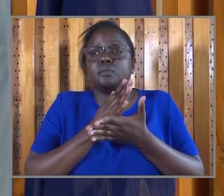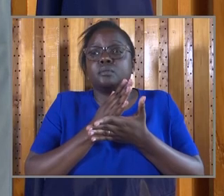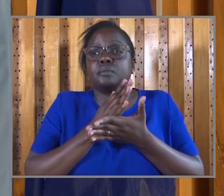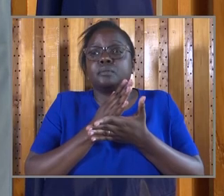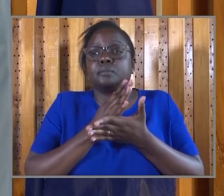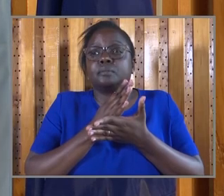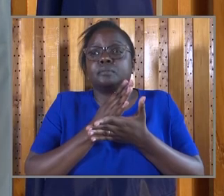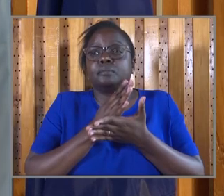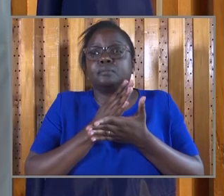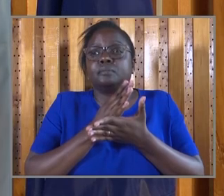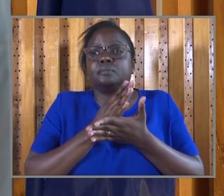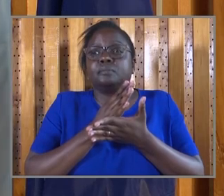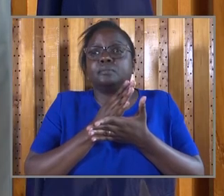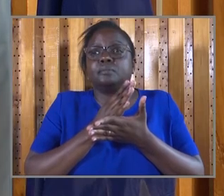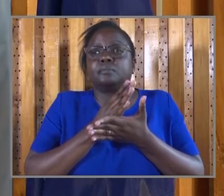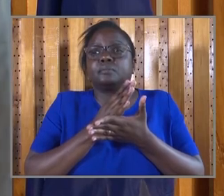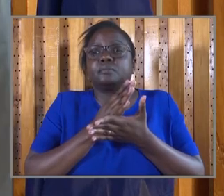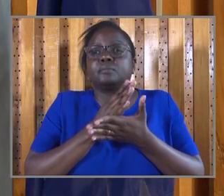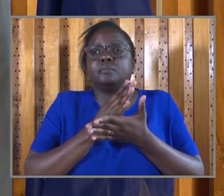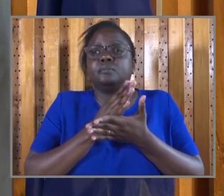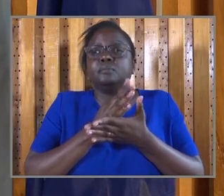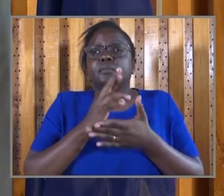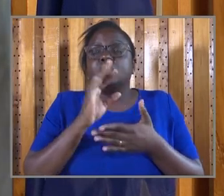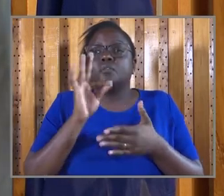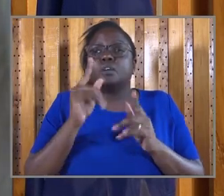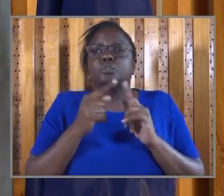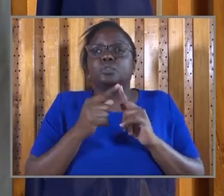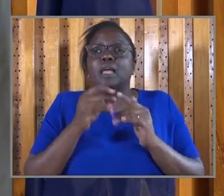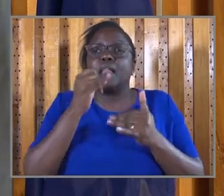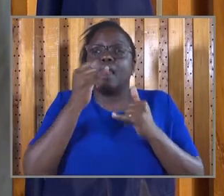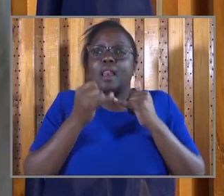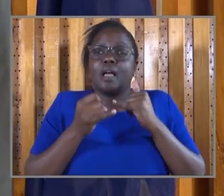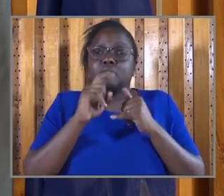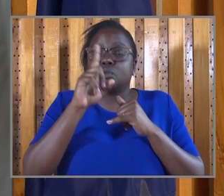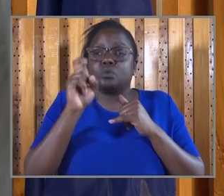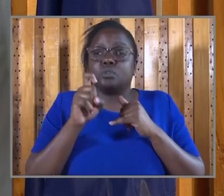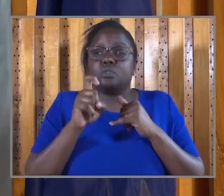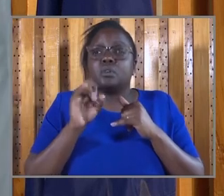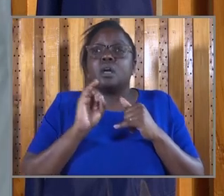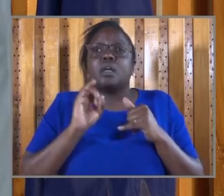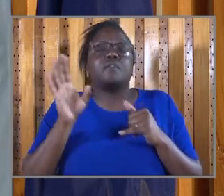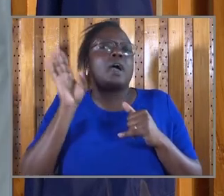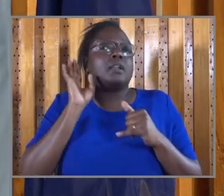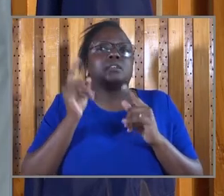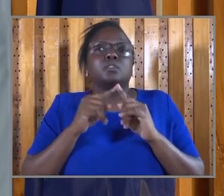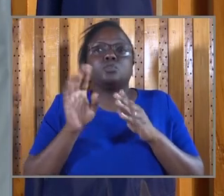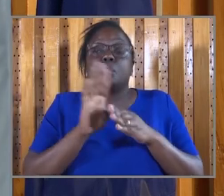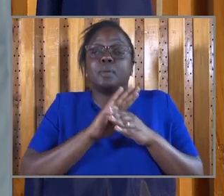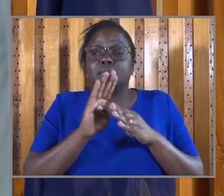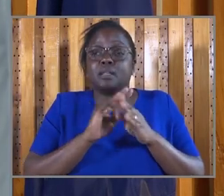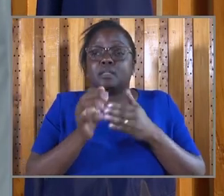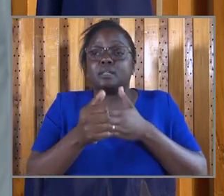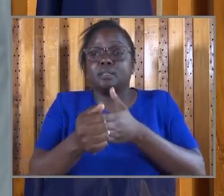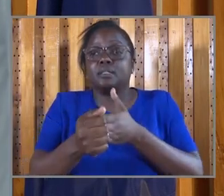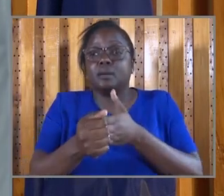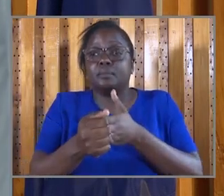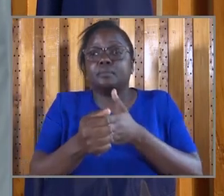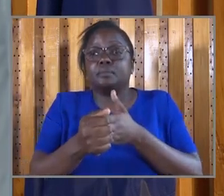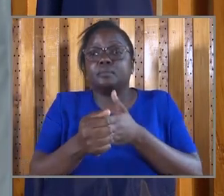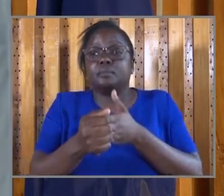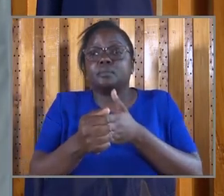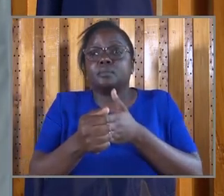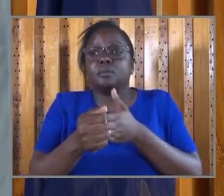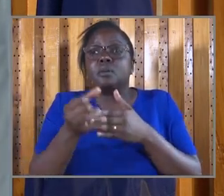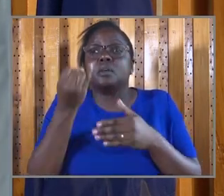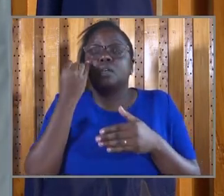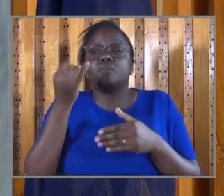I'm referring to the last question as well. If I listen to business leaders, which I did last time when I was in Kenya, if I